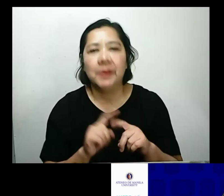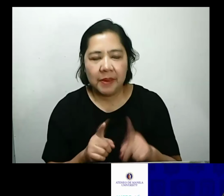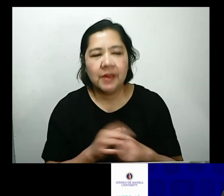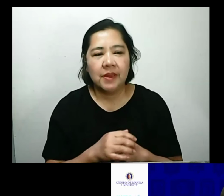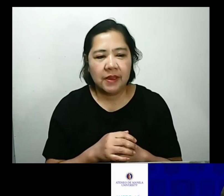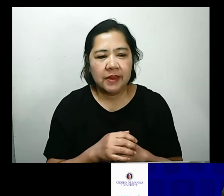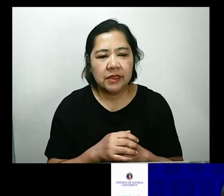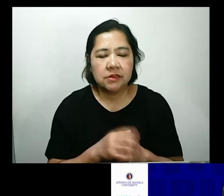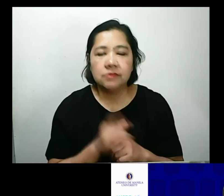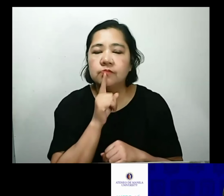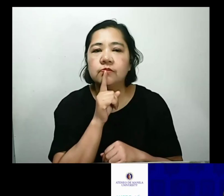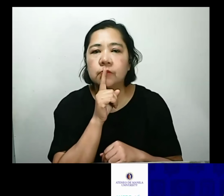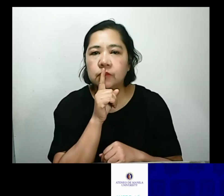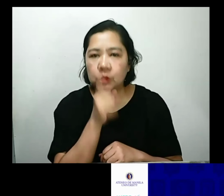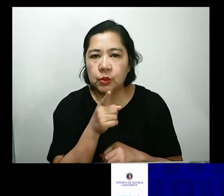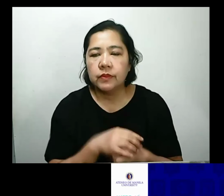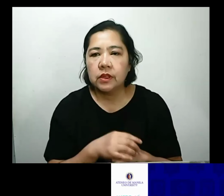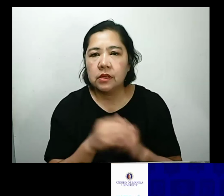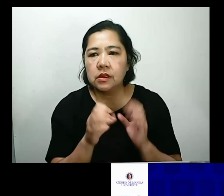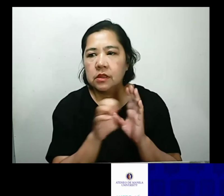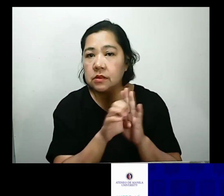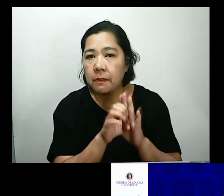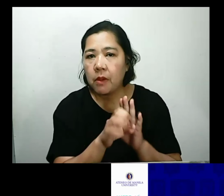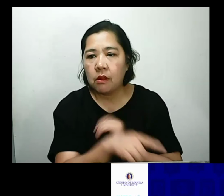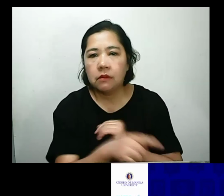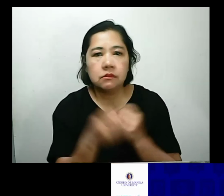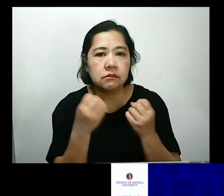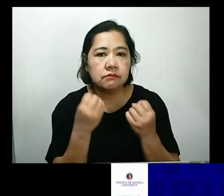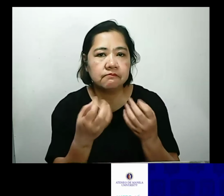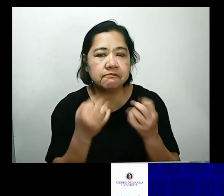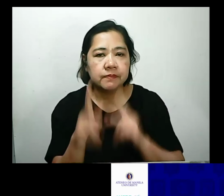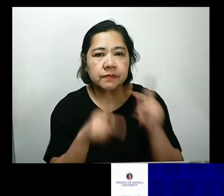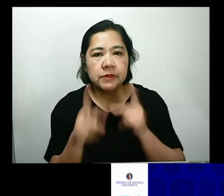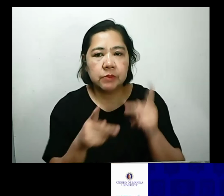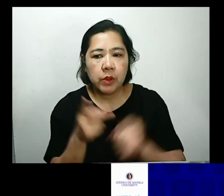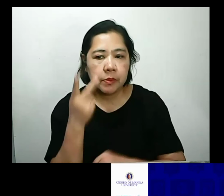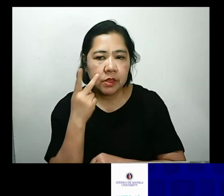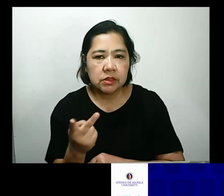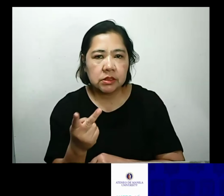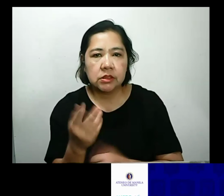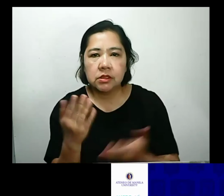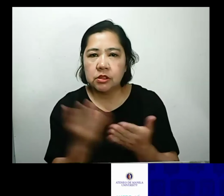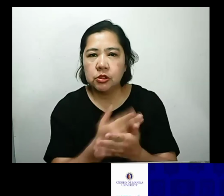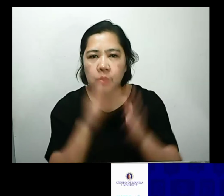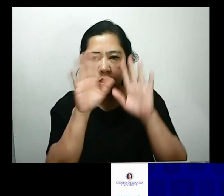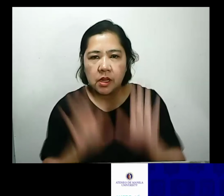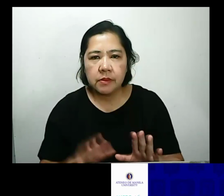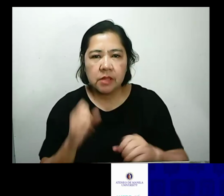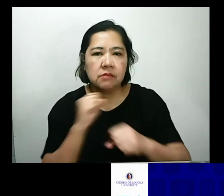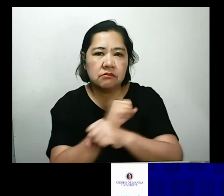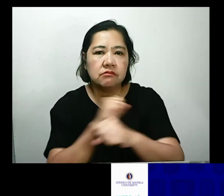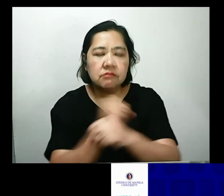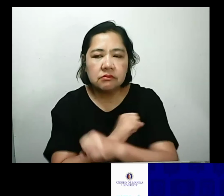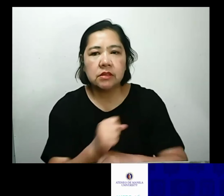it's true. And for example, for a lot of people, when they see a new climate statistic, yung parang response